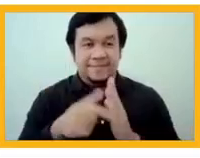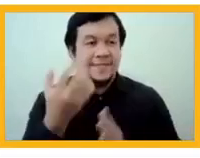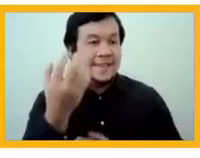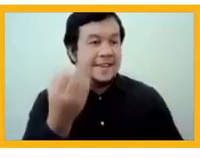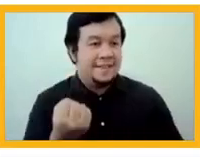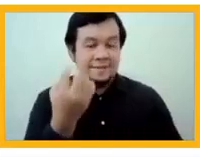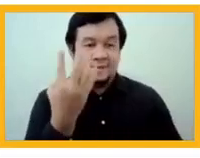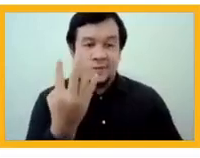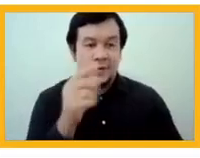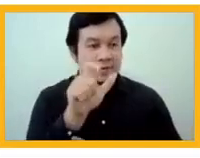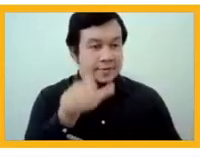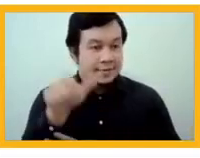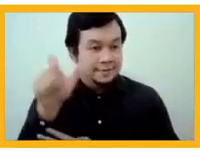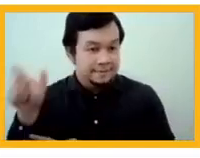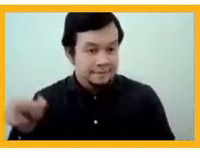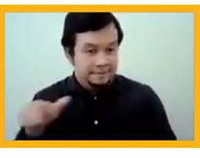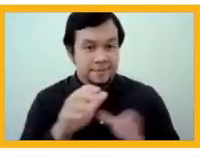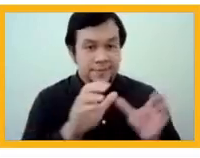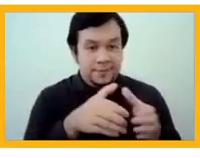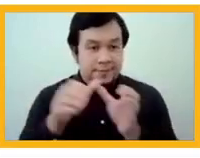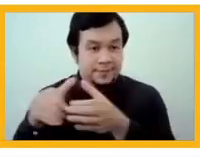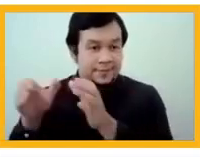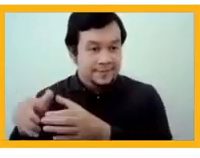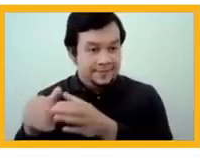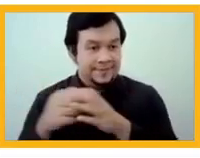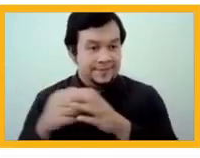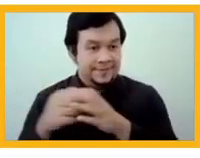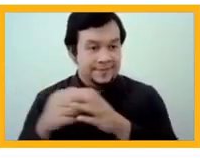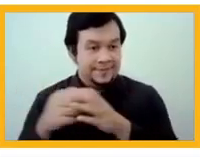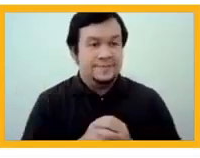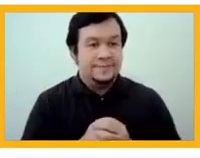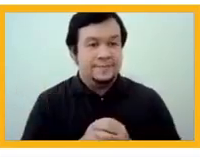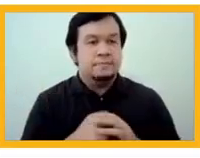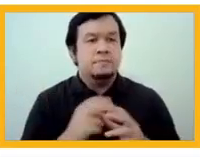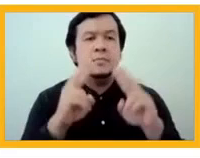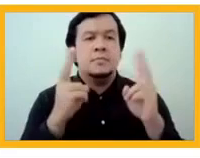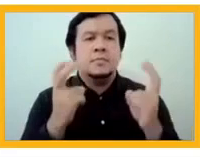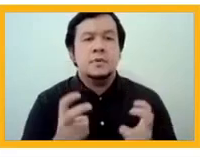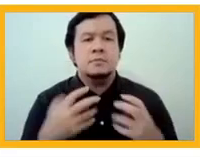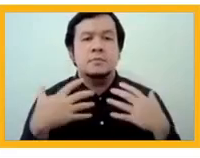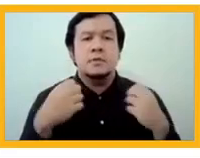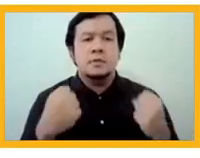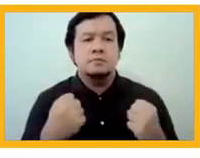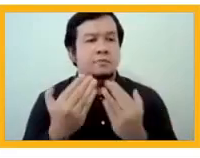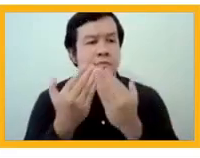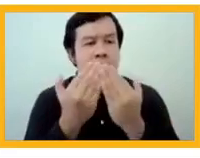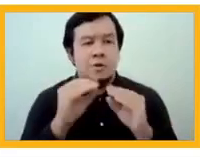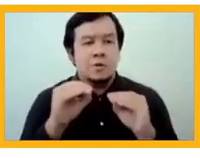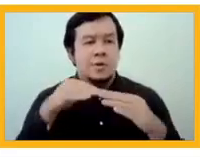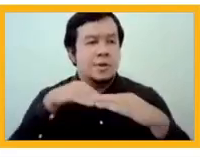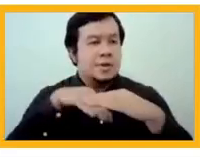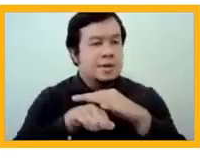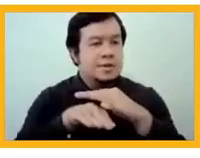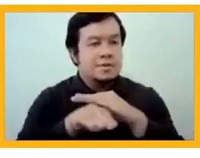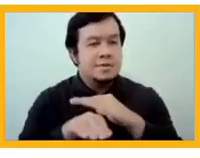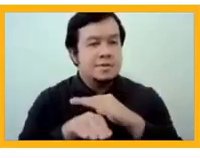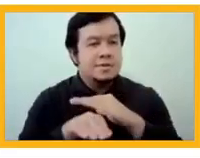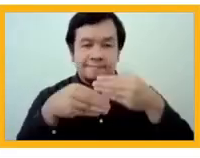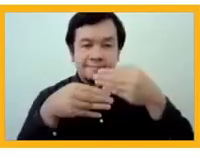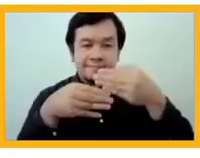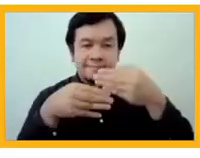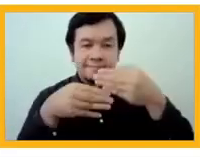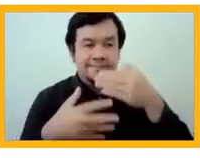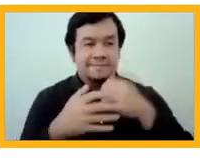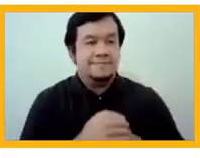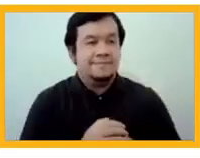and digital access. So today our focus will actually be on school education transformation. So